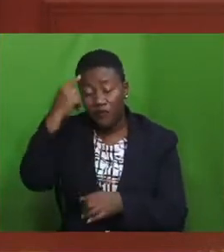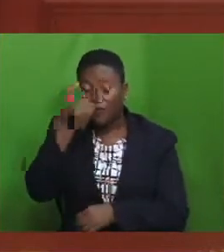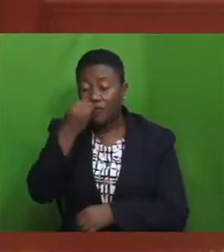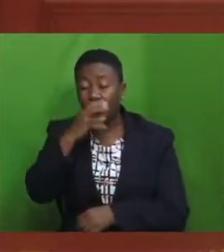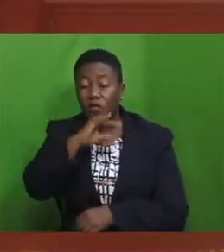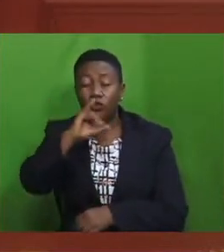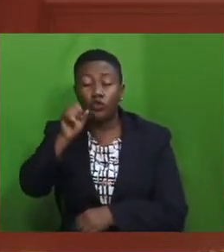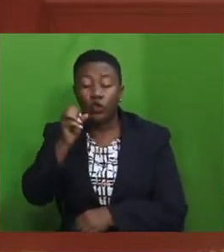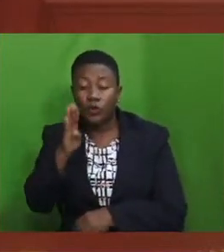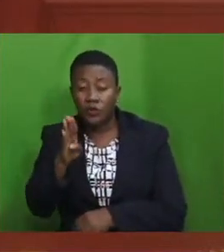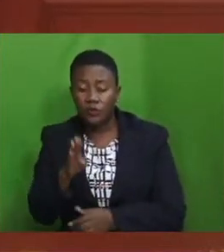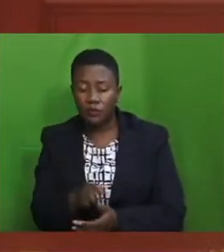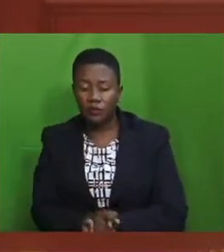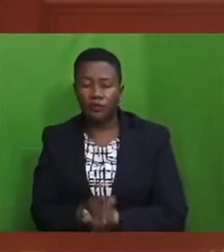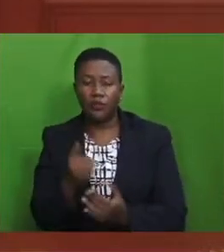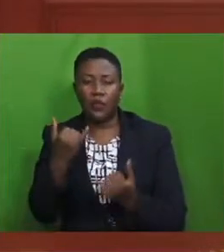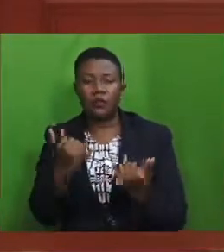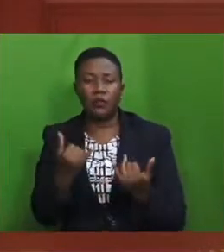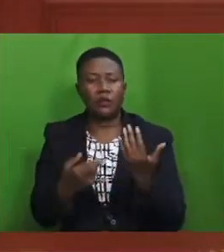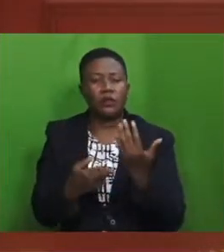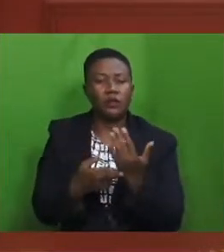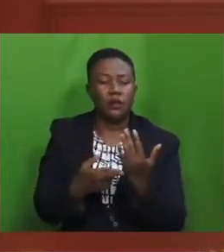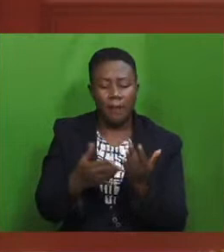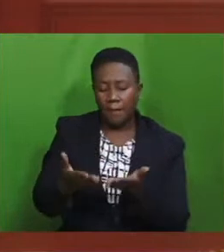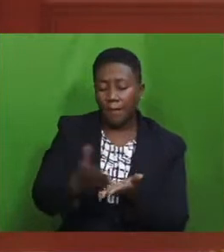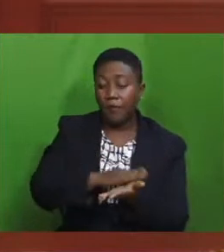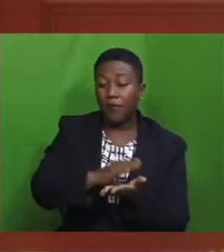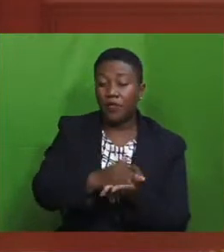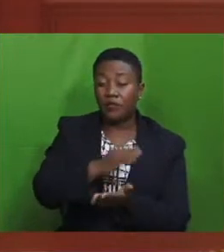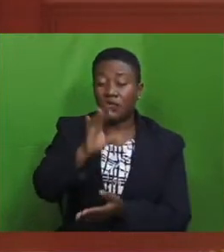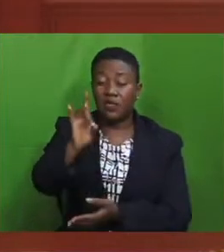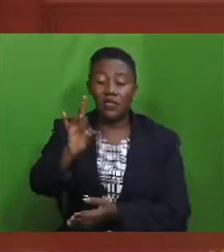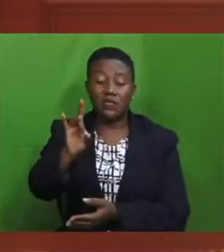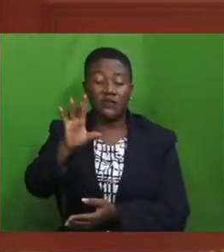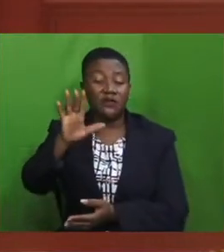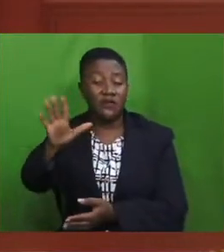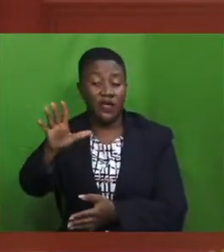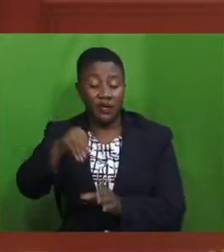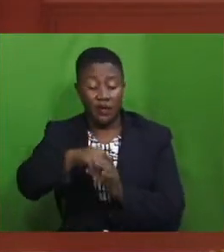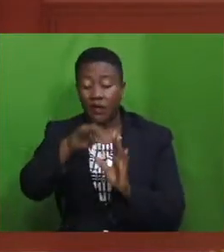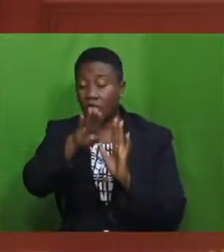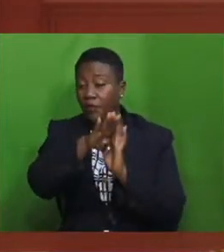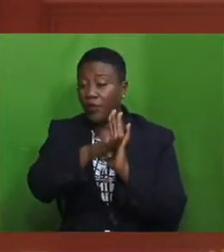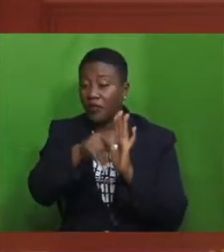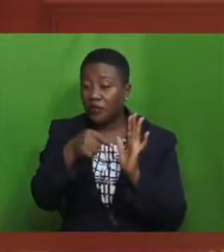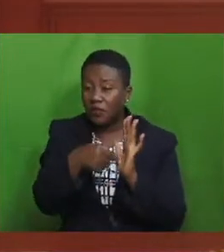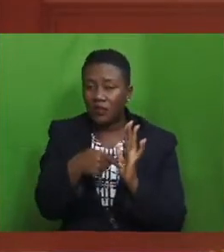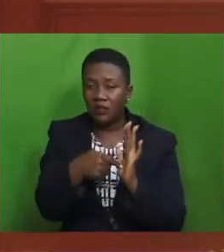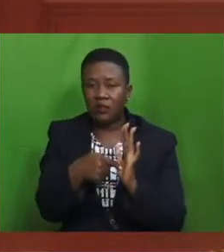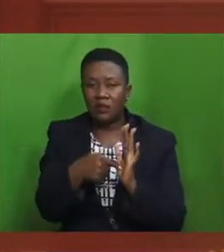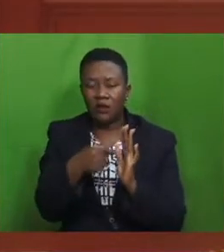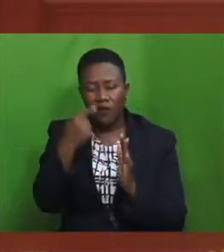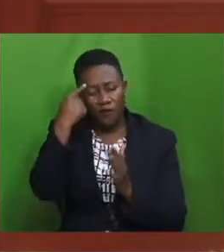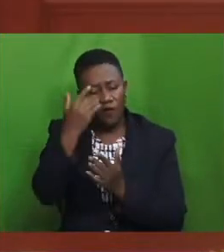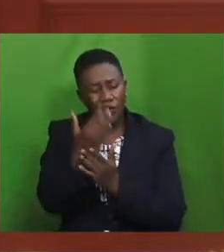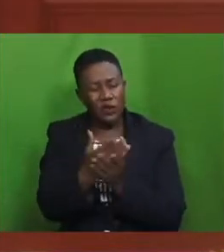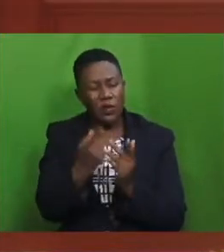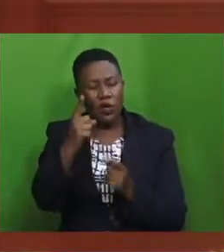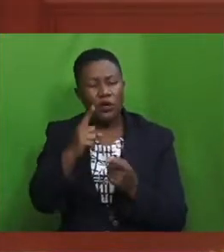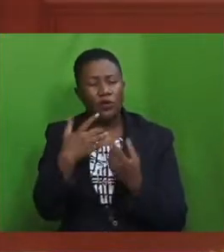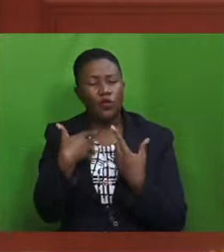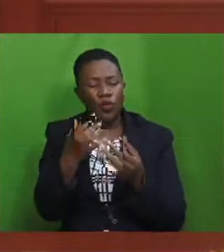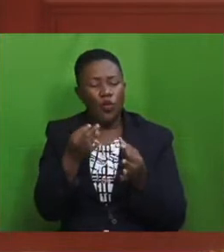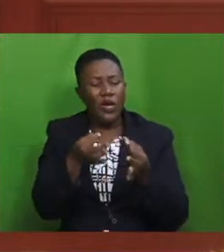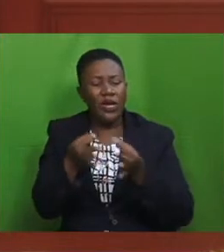Mr. Speaker, may I refer you to page 85 of the budget statement, and probably for someone to explain to